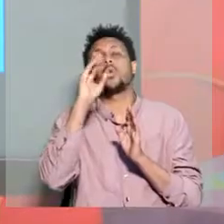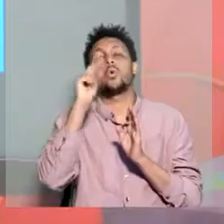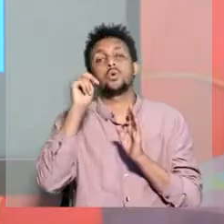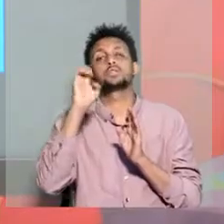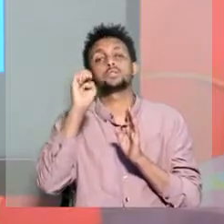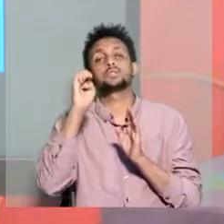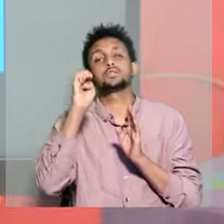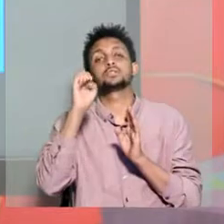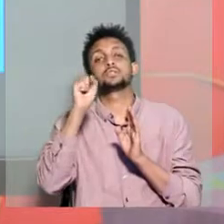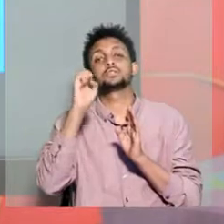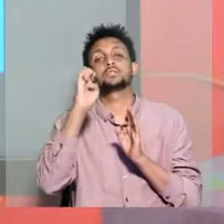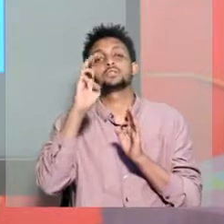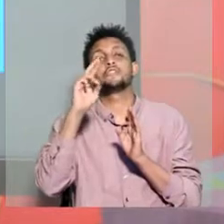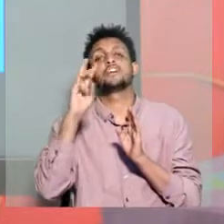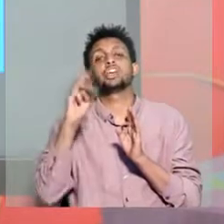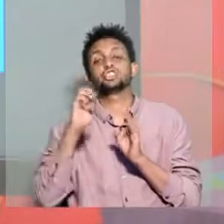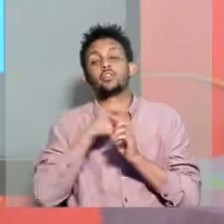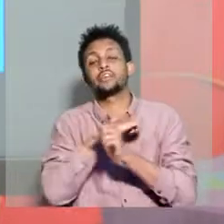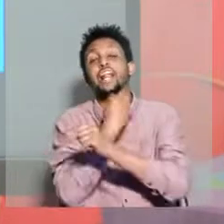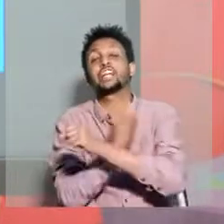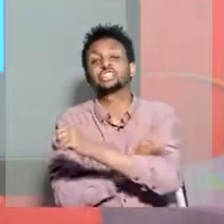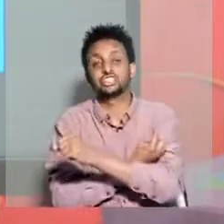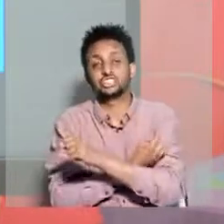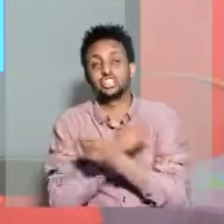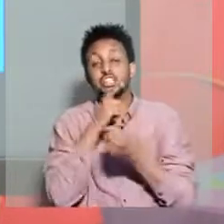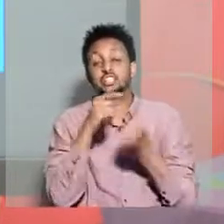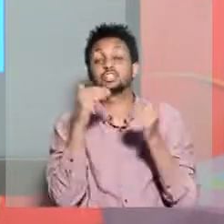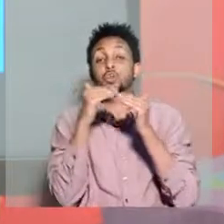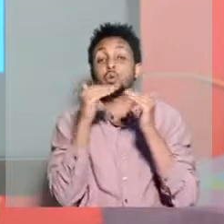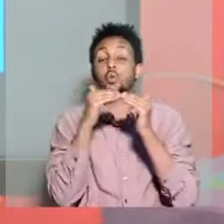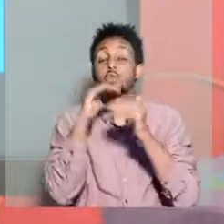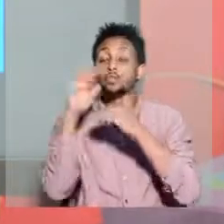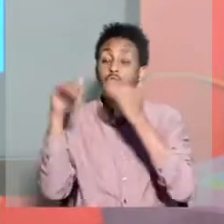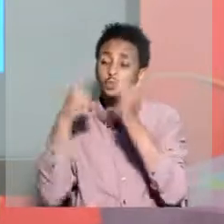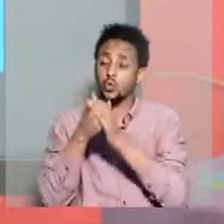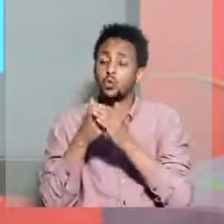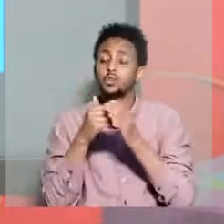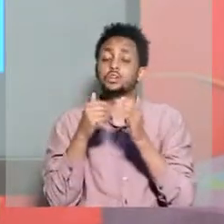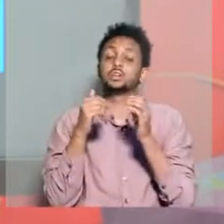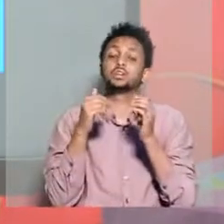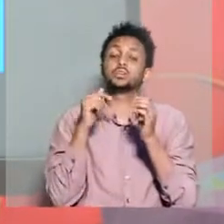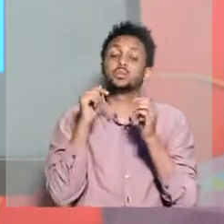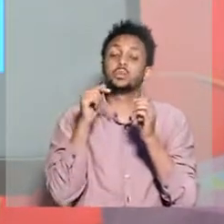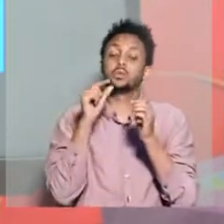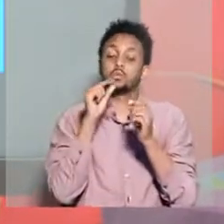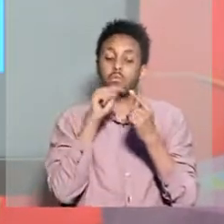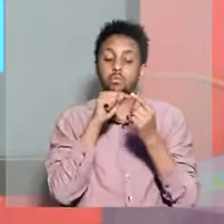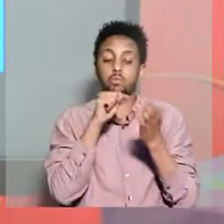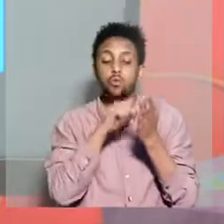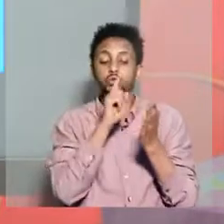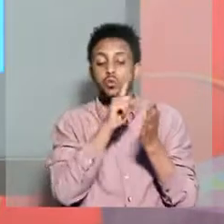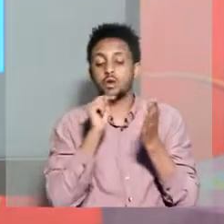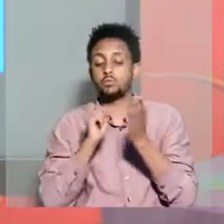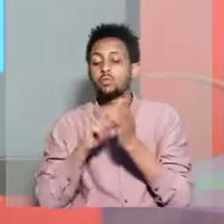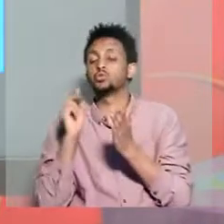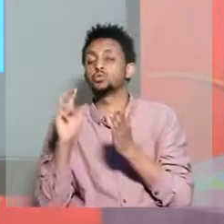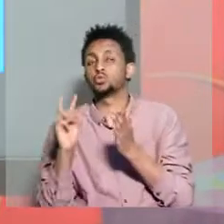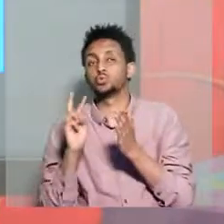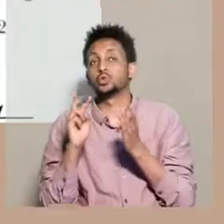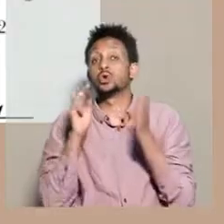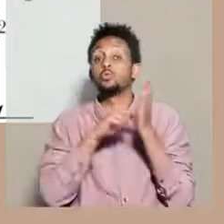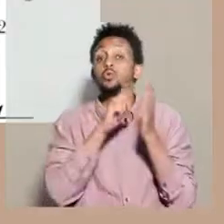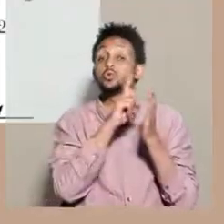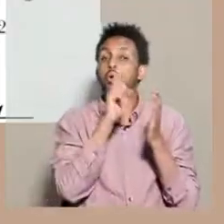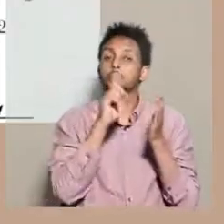meaning the energy at this section is equals to the total energy at this section. We can take point 1 and point 2. At